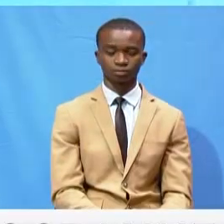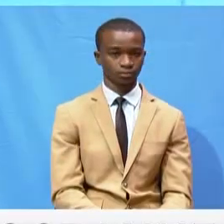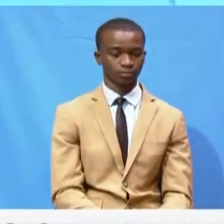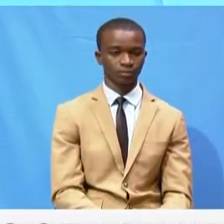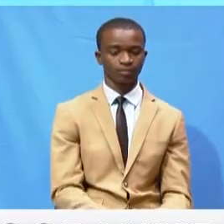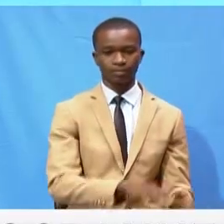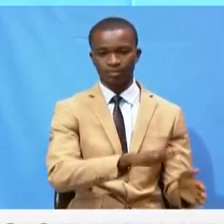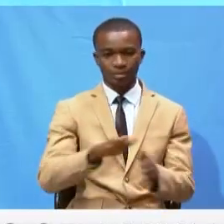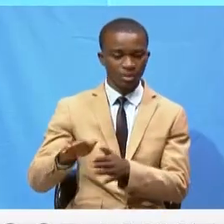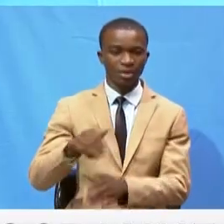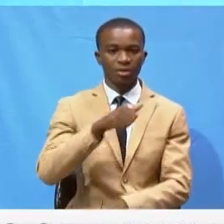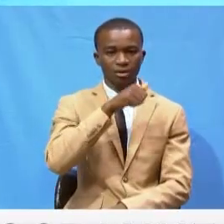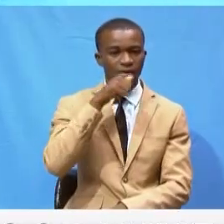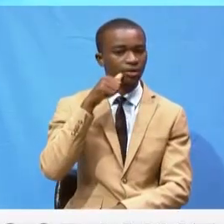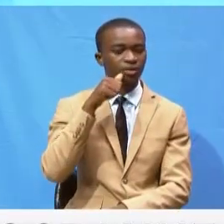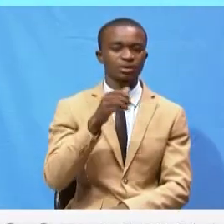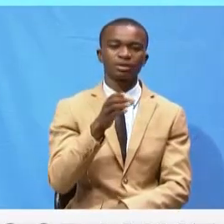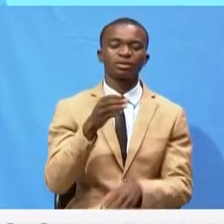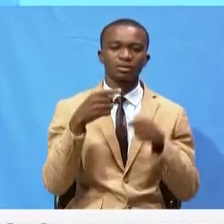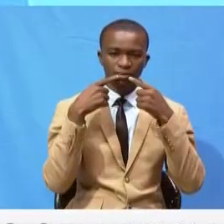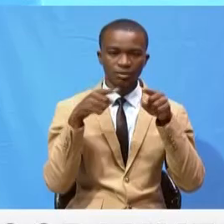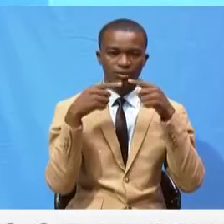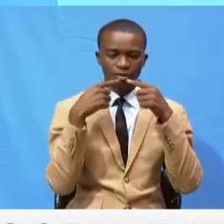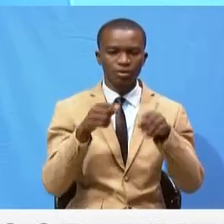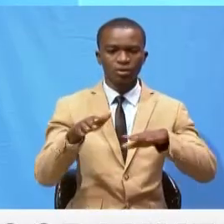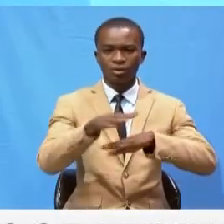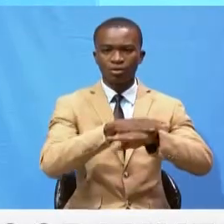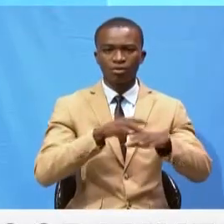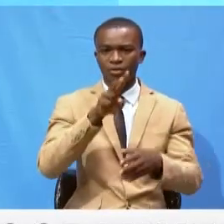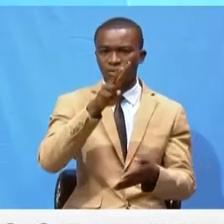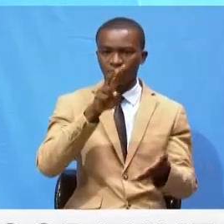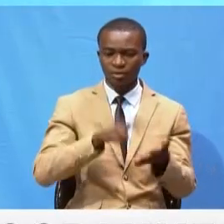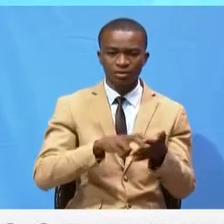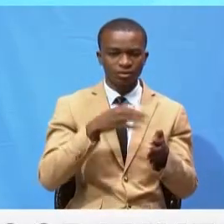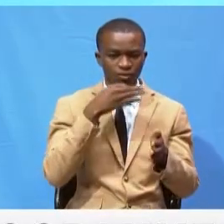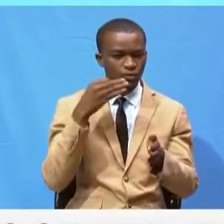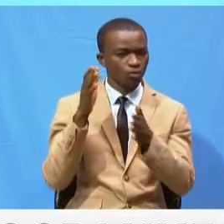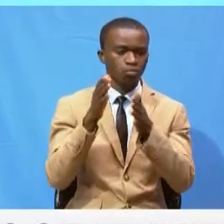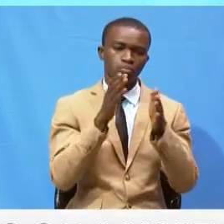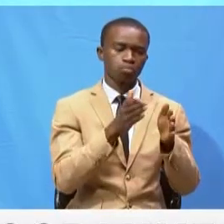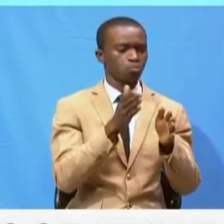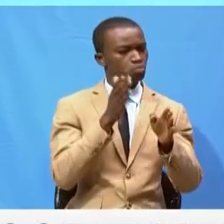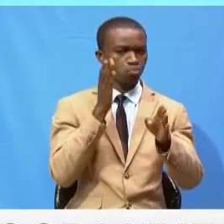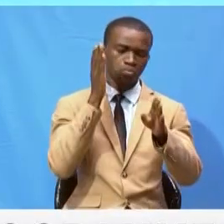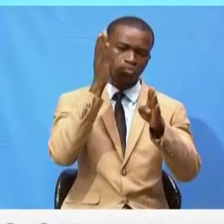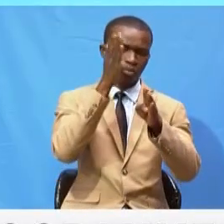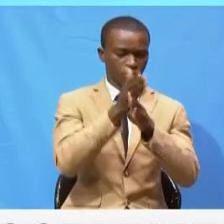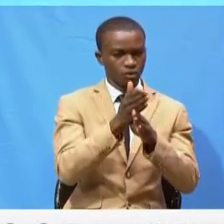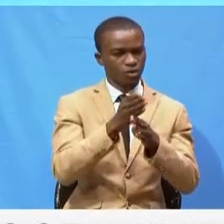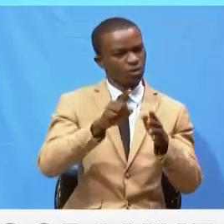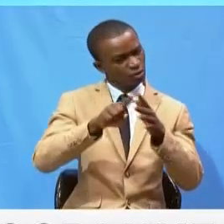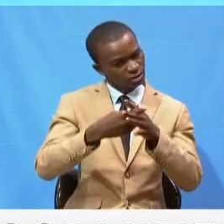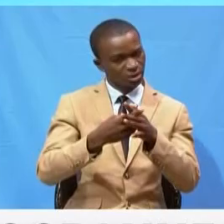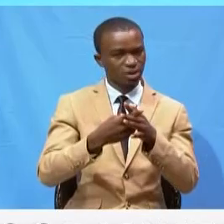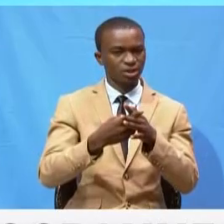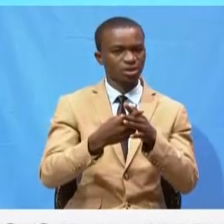More on agricultural news. Over 2,000 smallholder farmers have been targeted to benefit from the